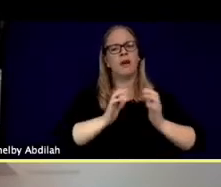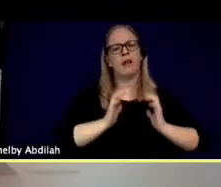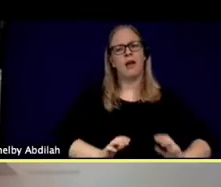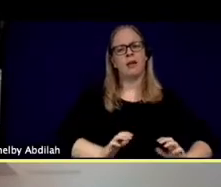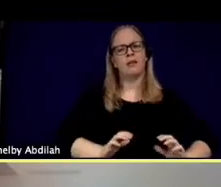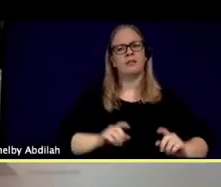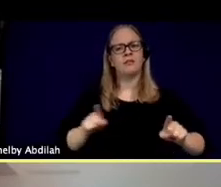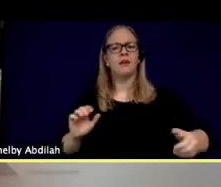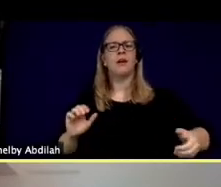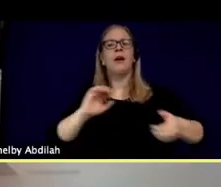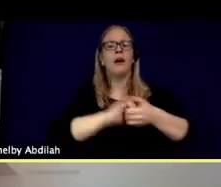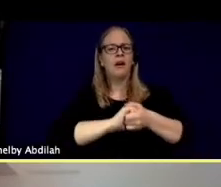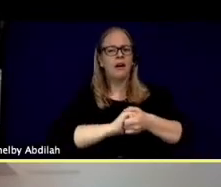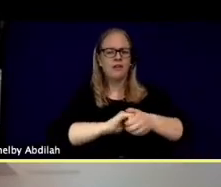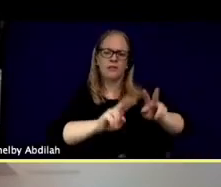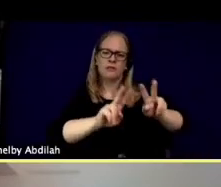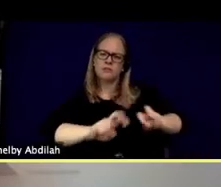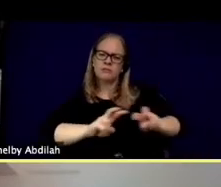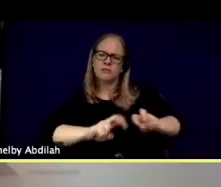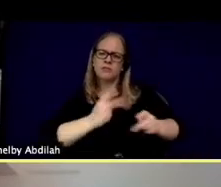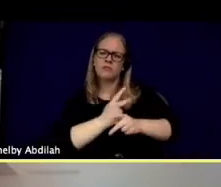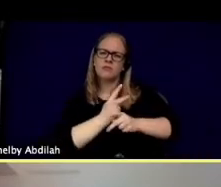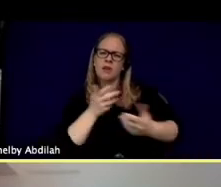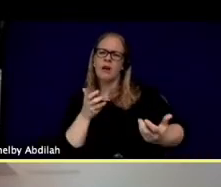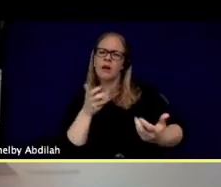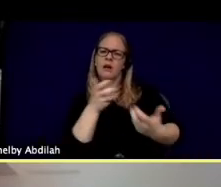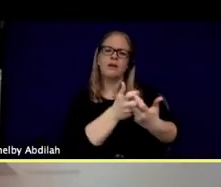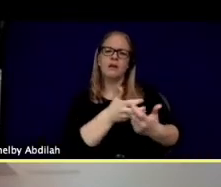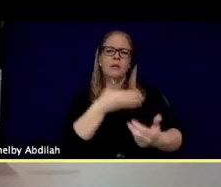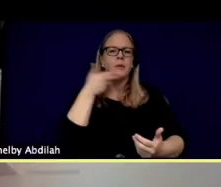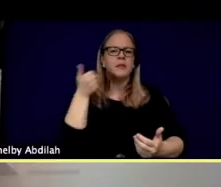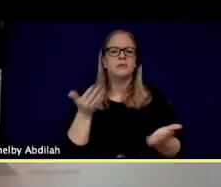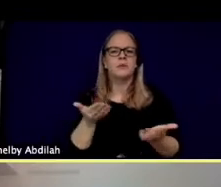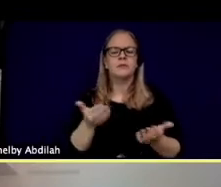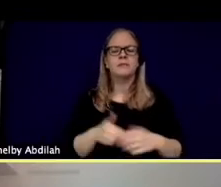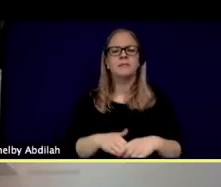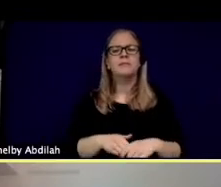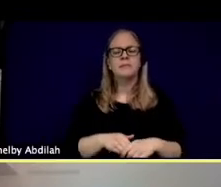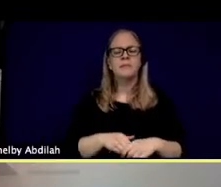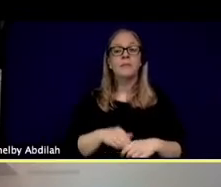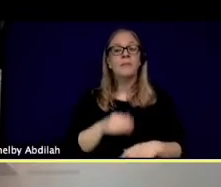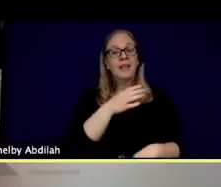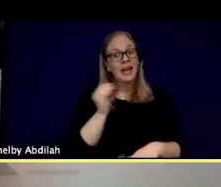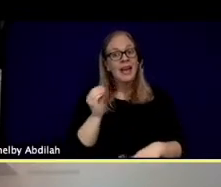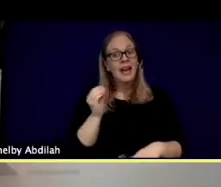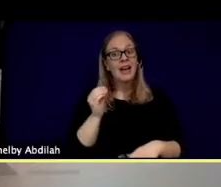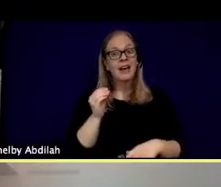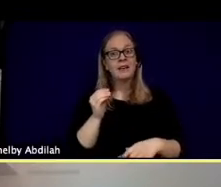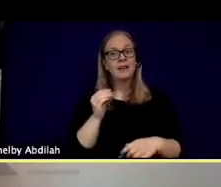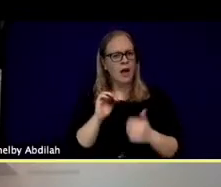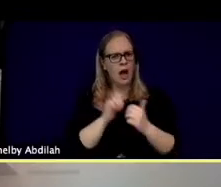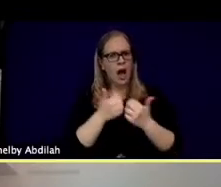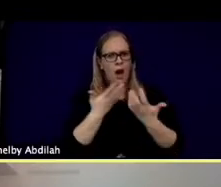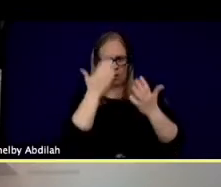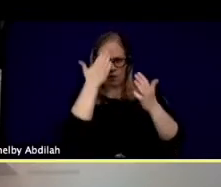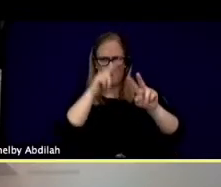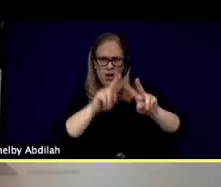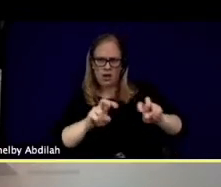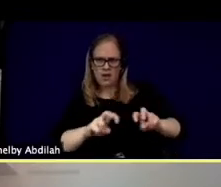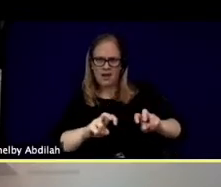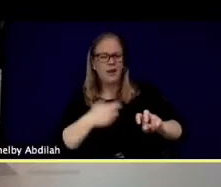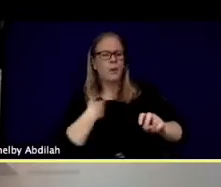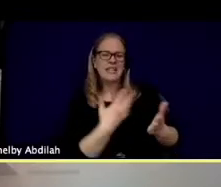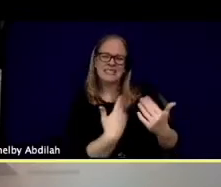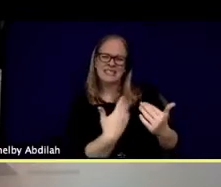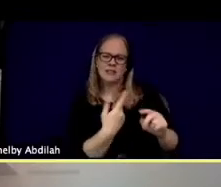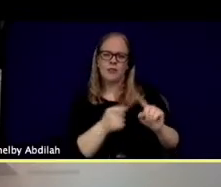what will best meet the client's needs. And having the knowledge that the client provides, we can then focus on